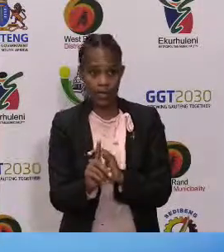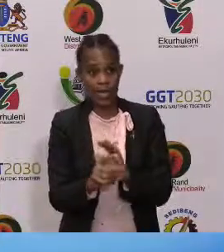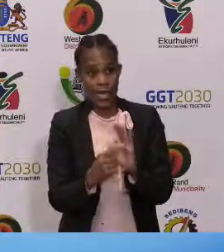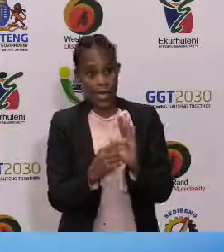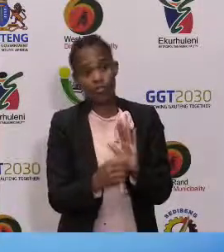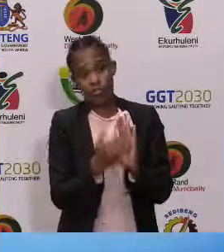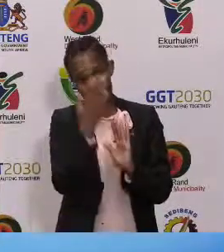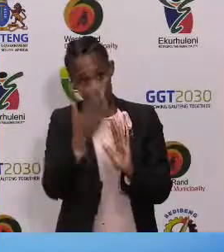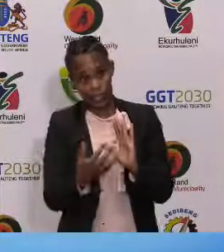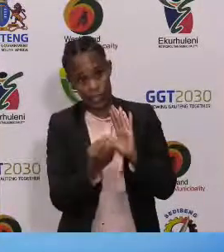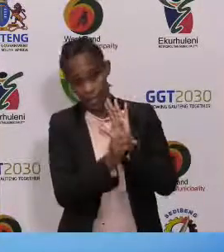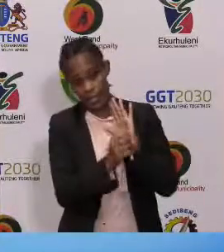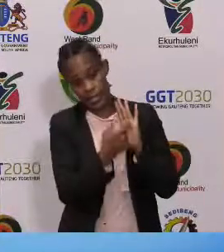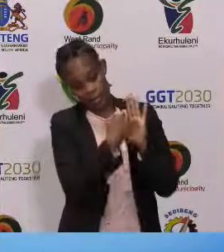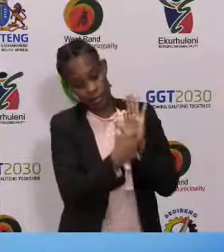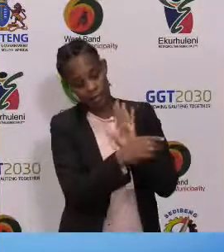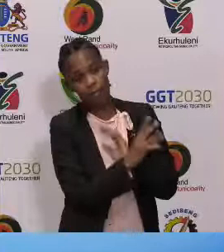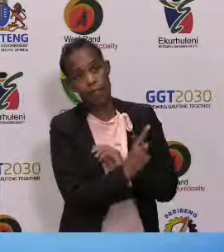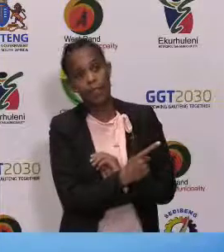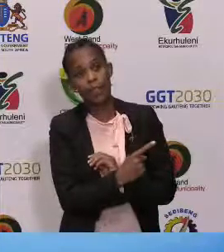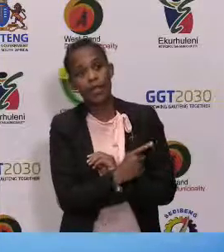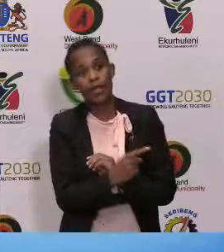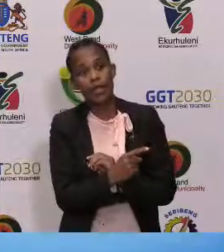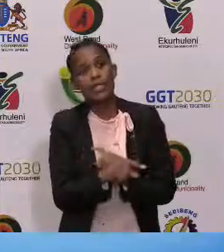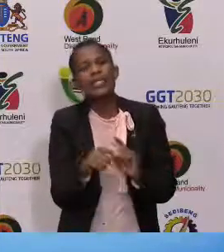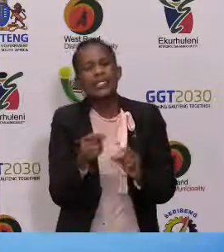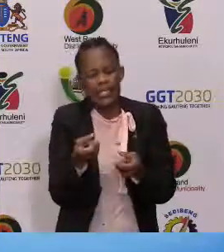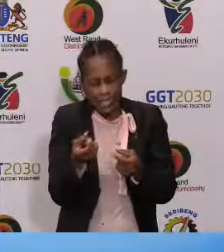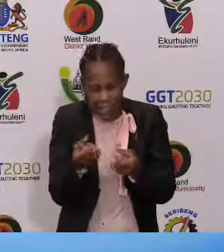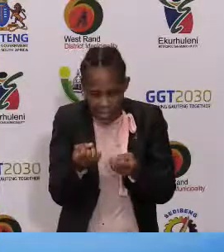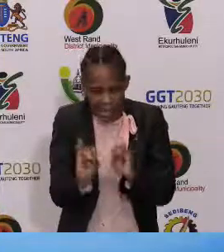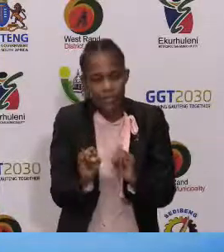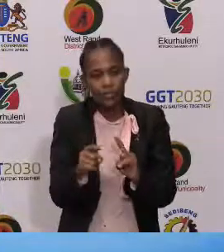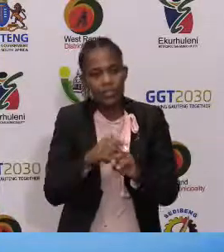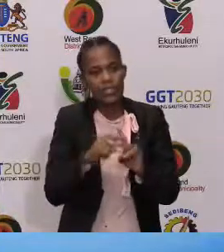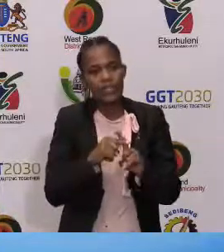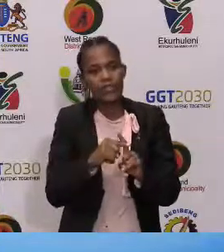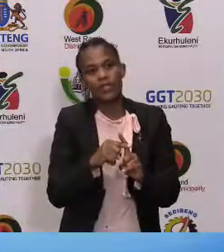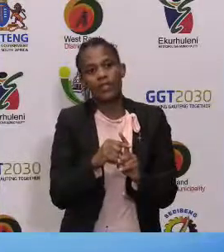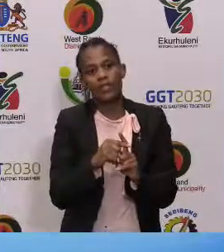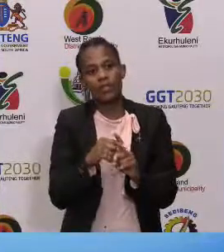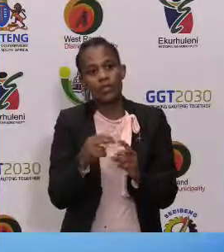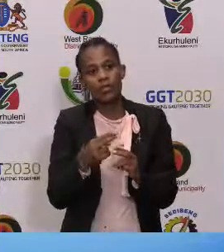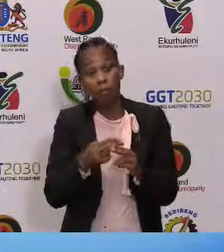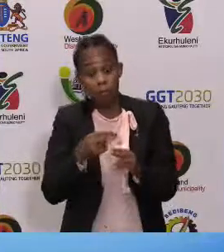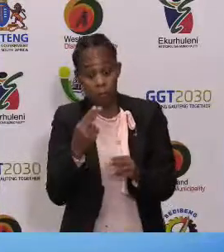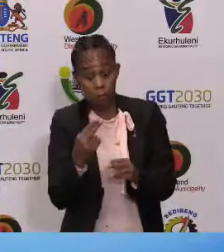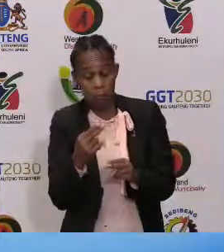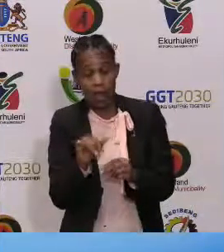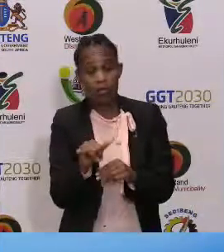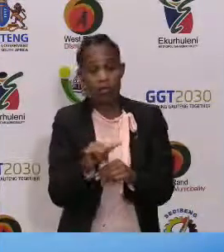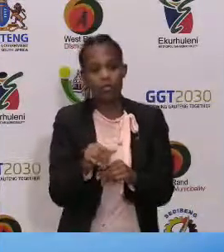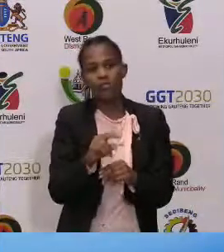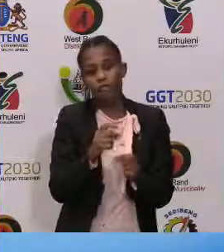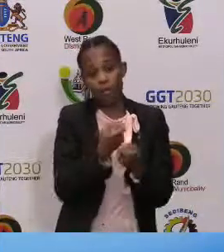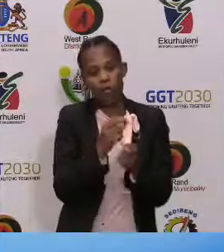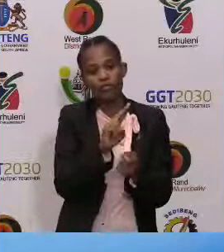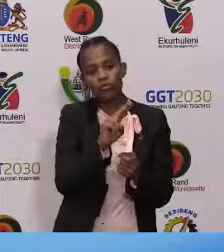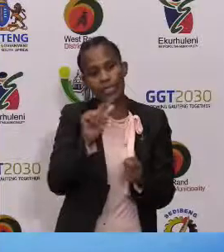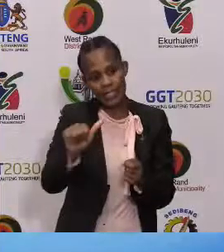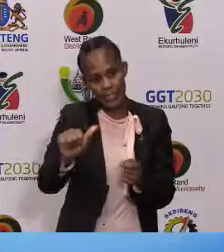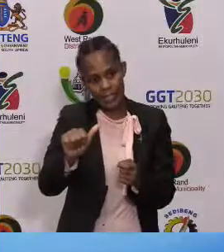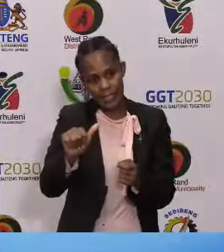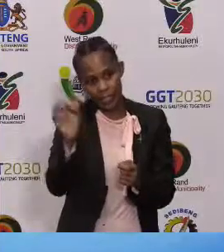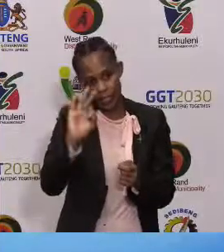of cases. As I mentioned, the seropositivity rate varied between the provinces, from being 26% in Johannesburg